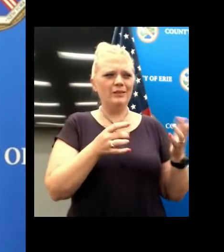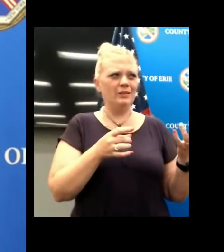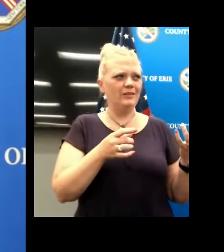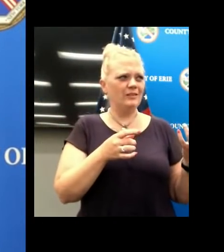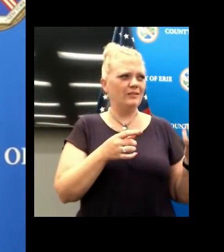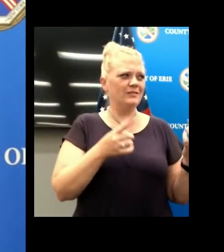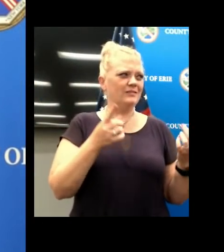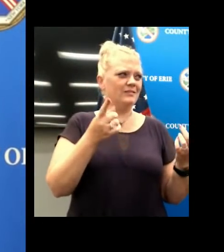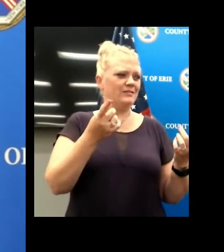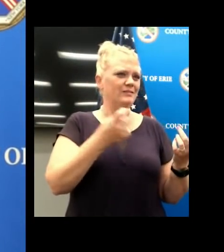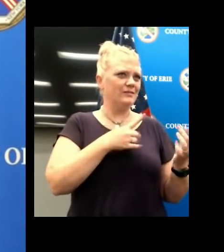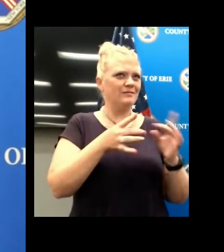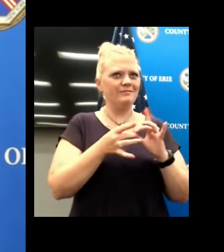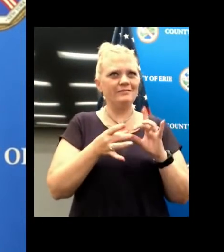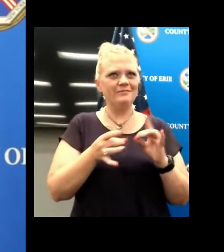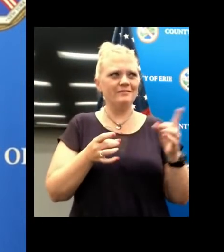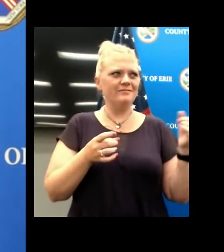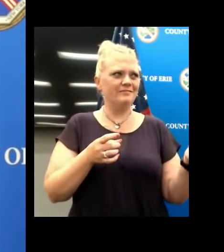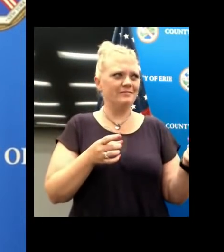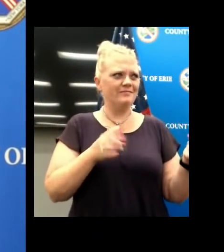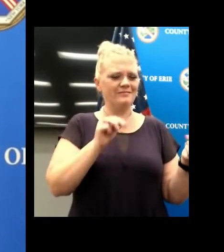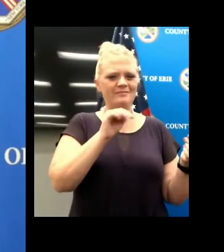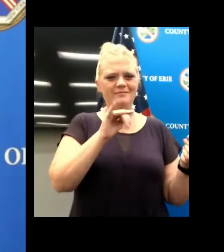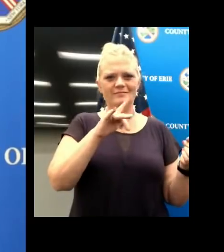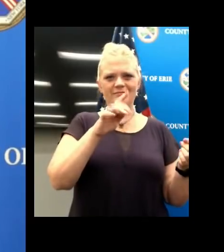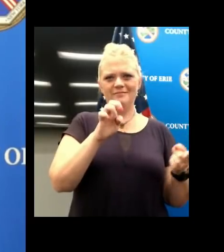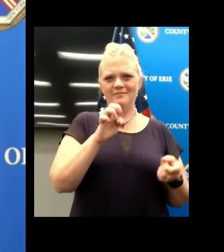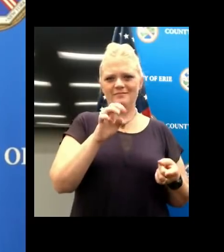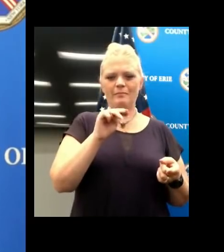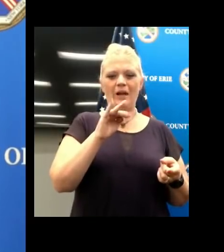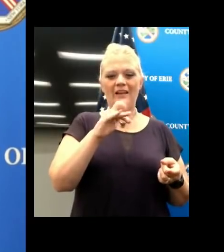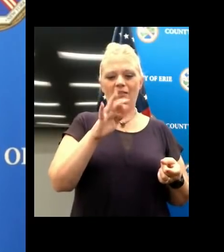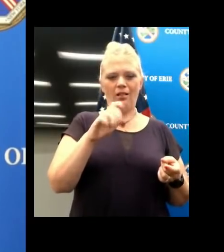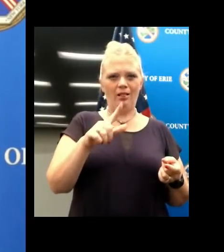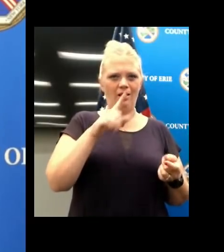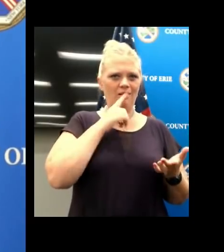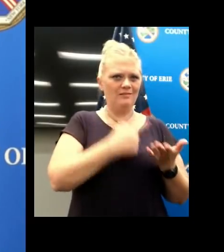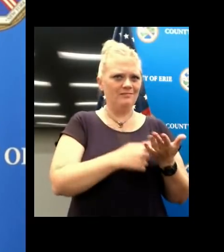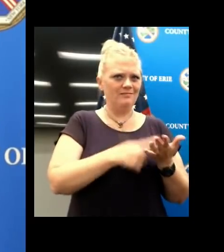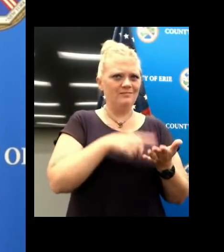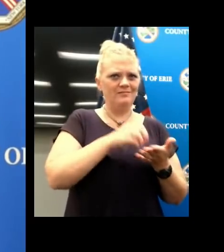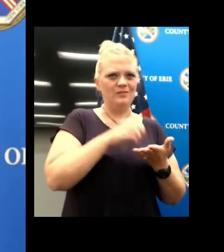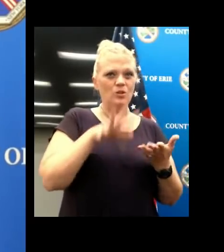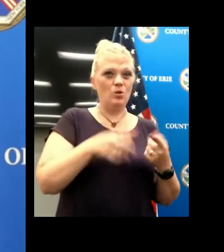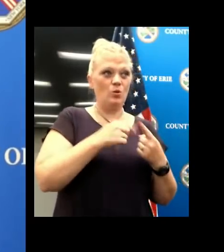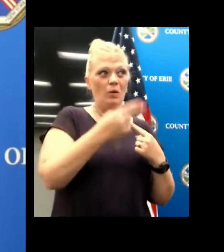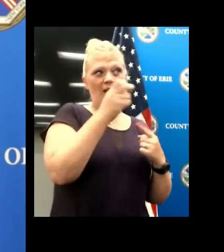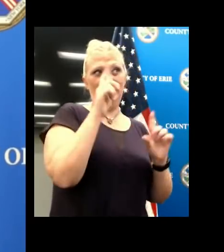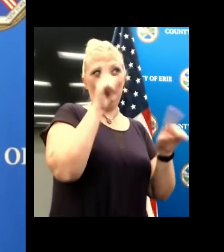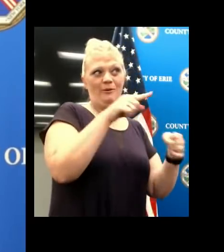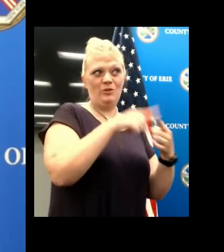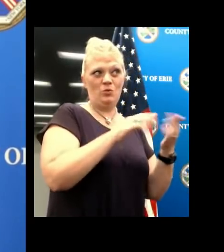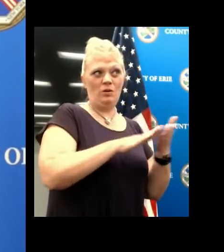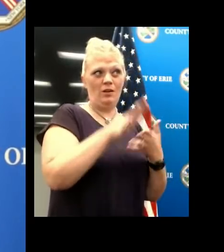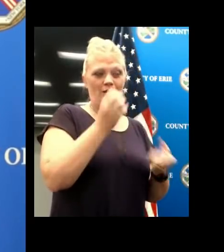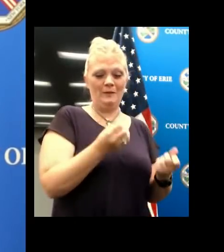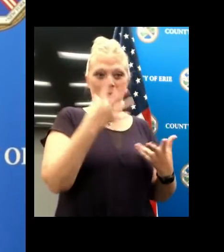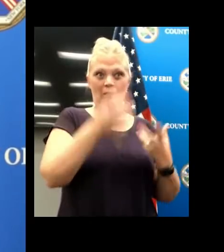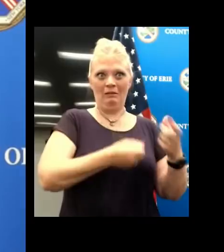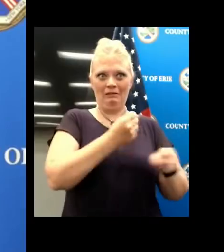the question and comment was from Michael over here, and he was talking about students when he went to college many years